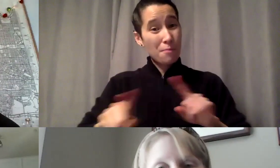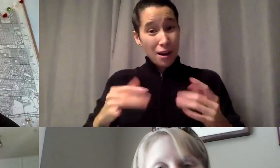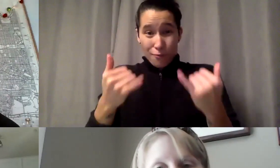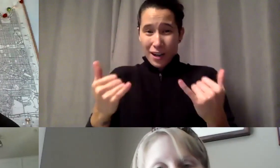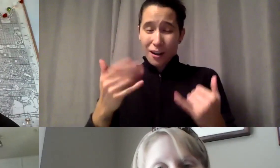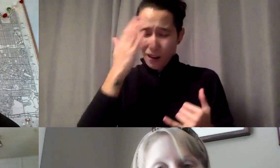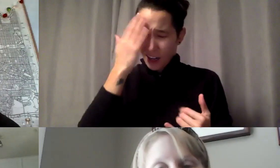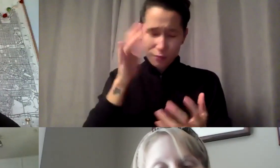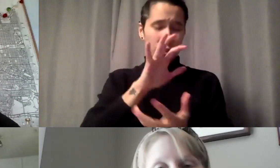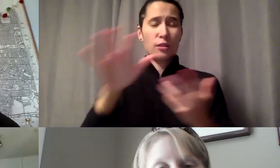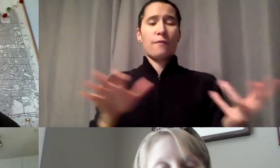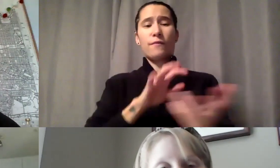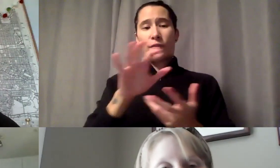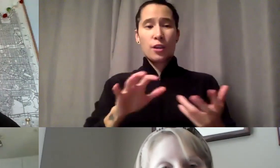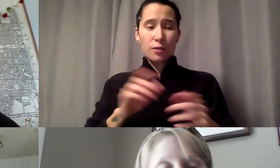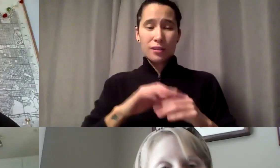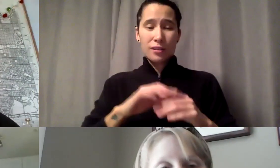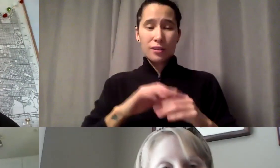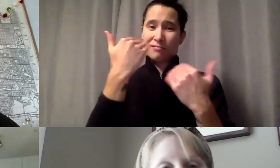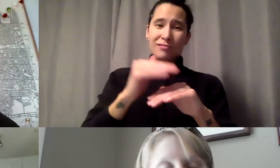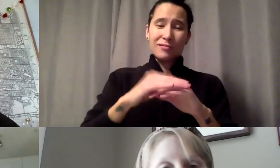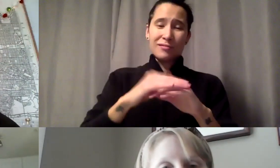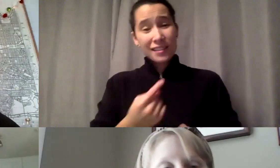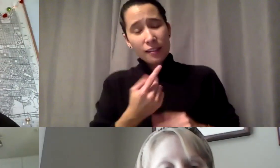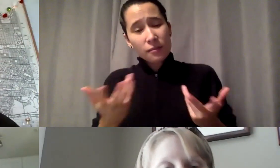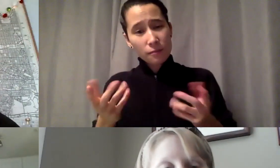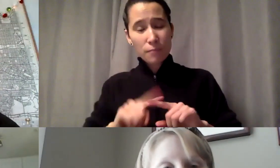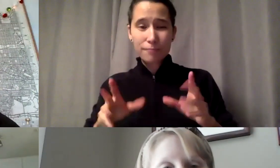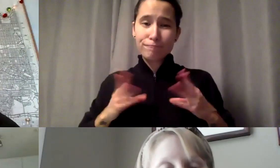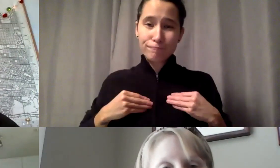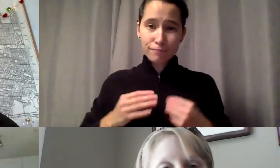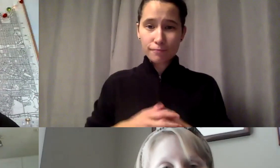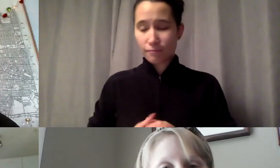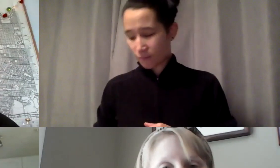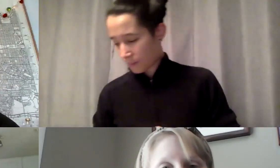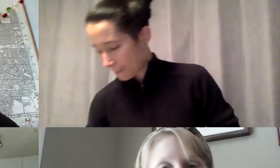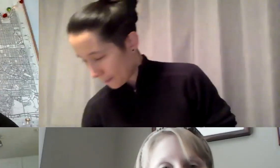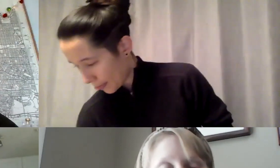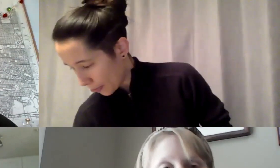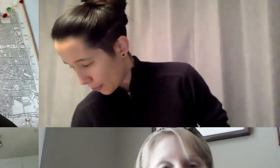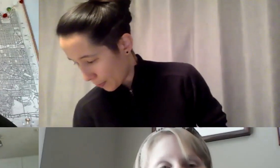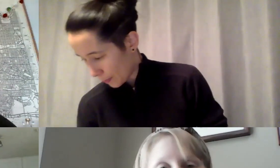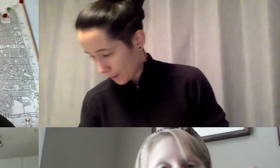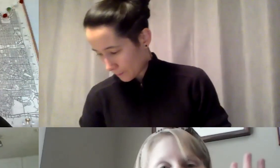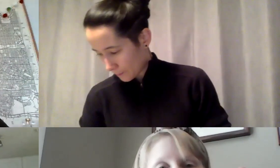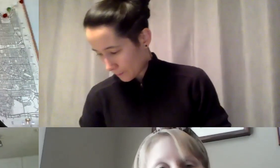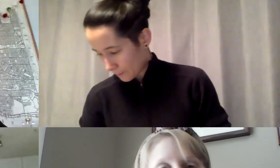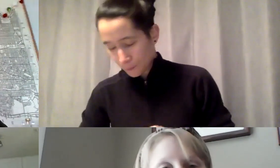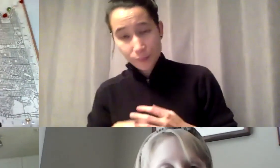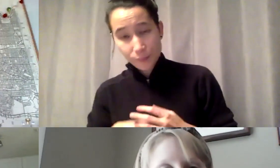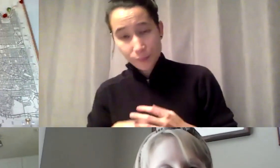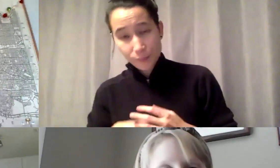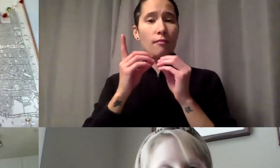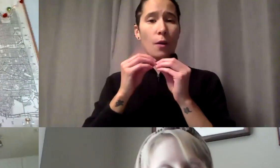I get it, and it's restrictive. I appreciate that. Looking at the time, I want to ask one more question, and then Jared, I'll just give you a minute to